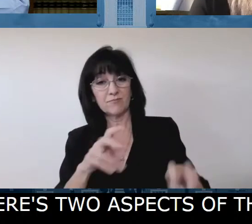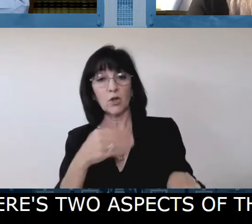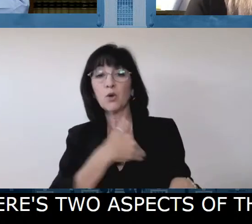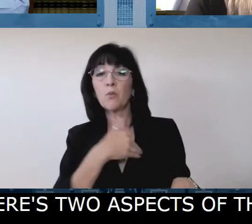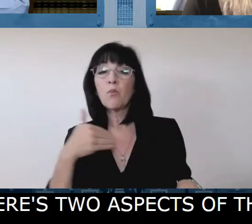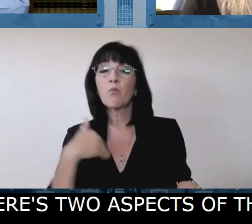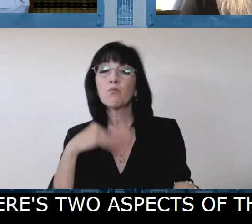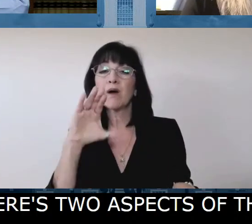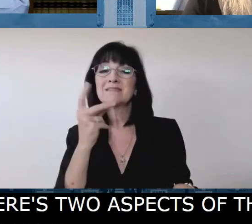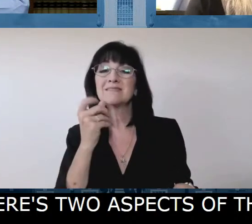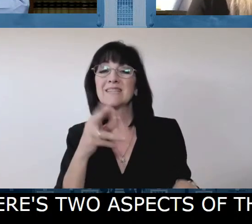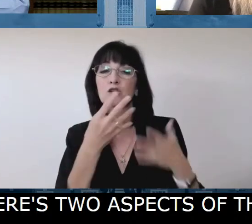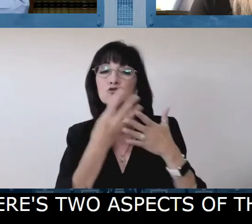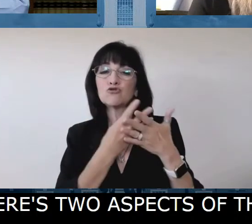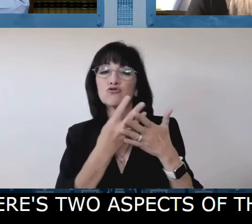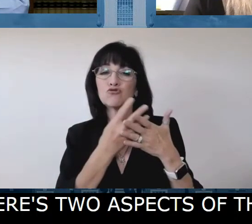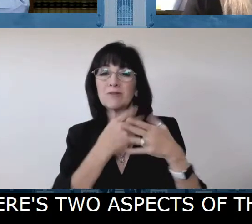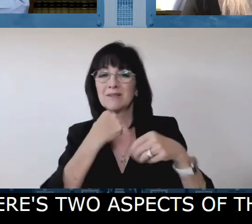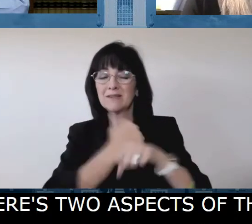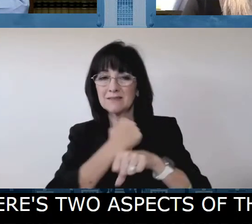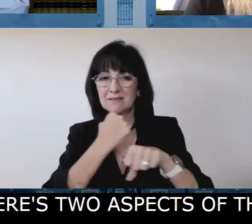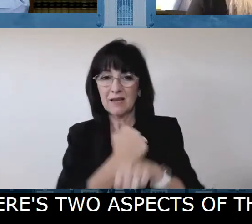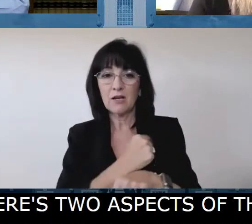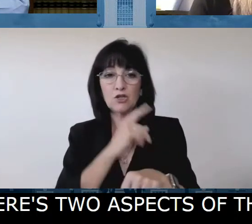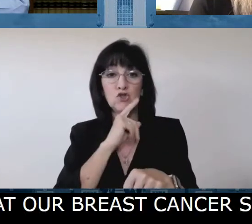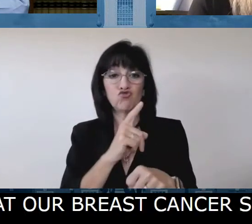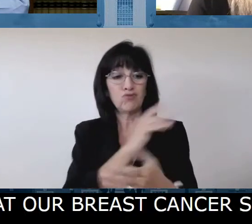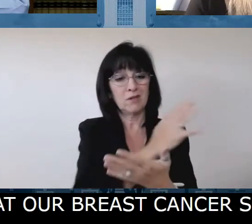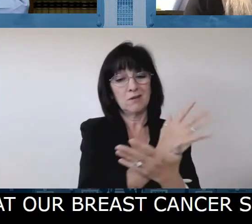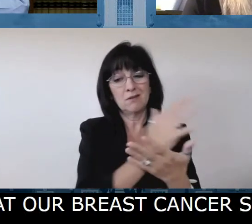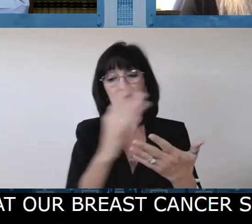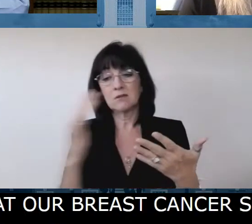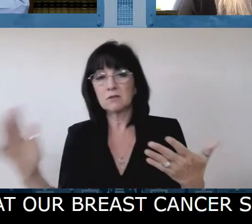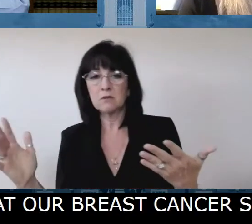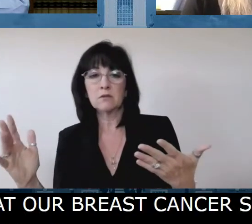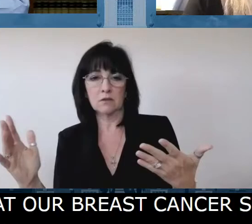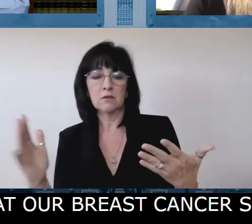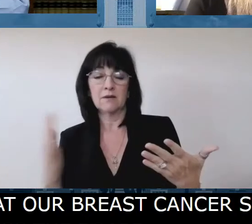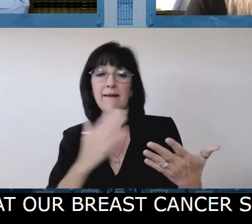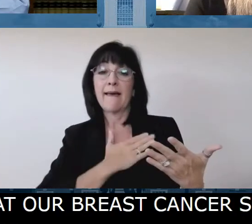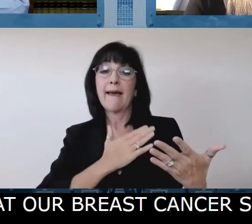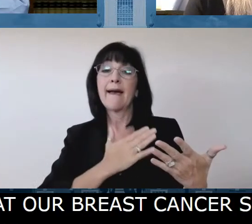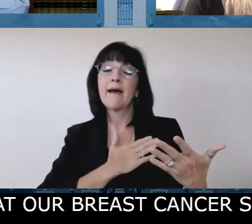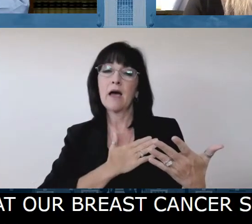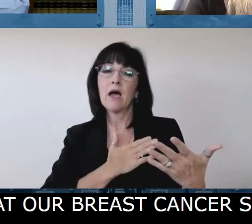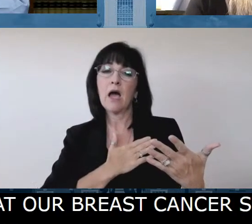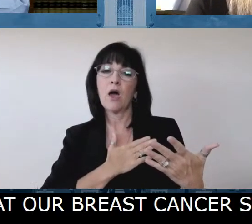All across the board, a lot of our preventive screenings